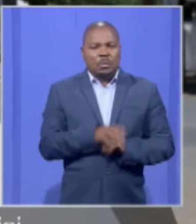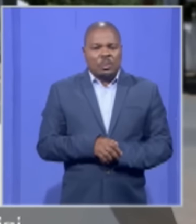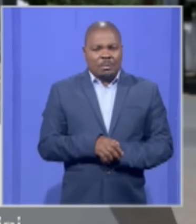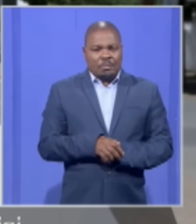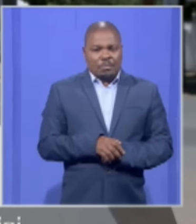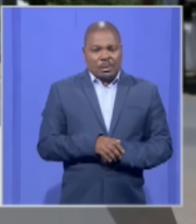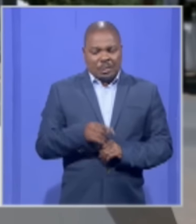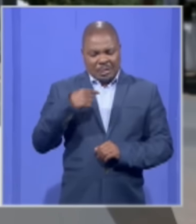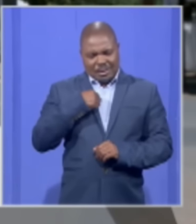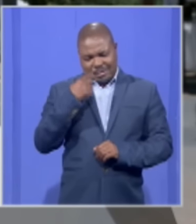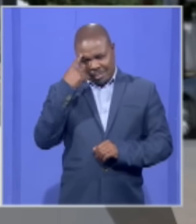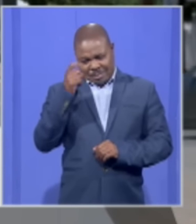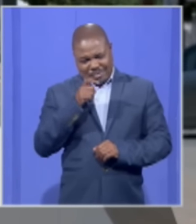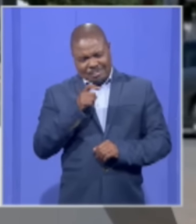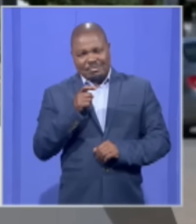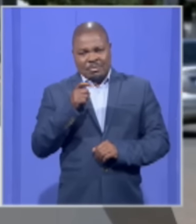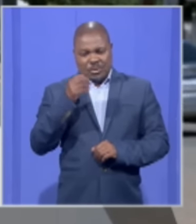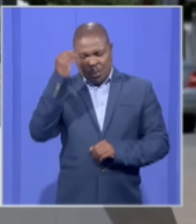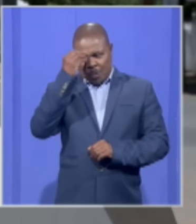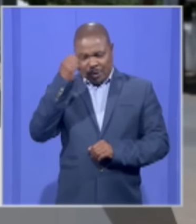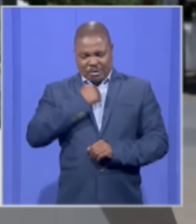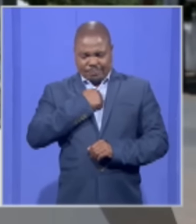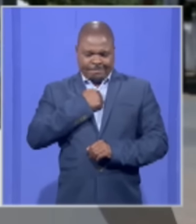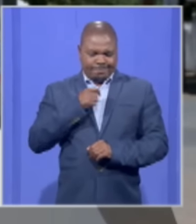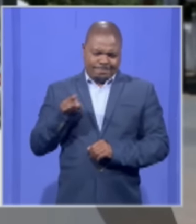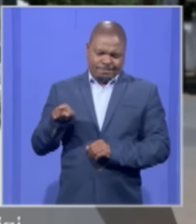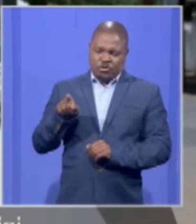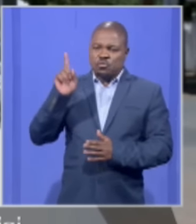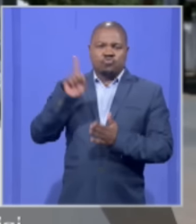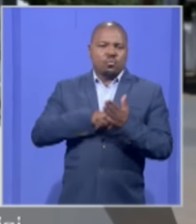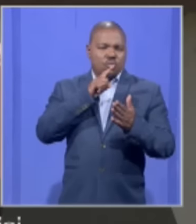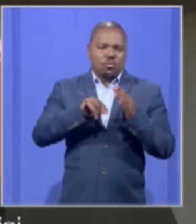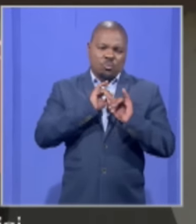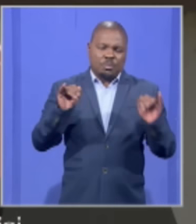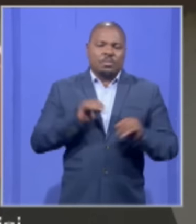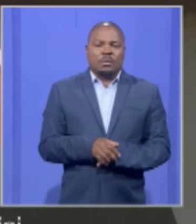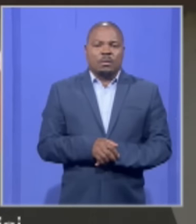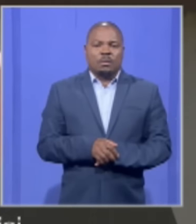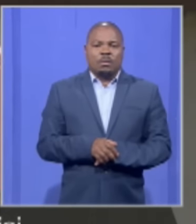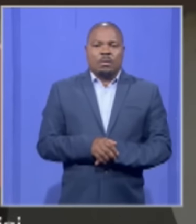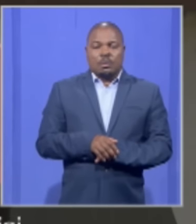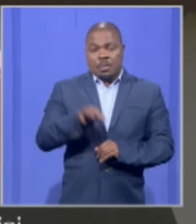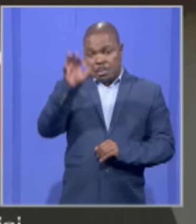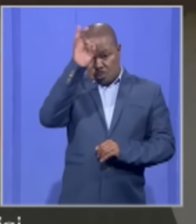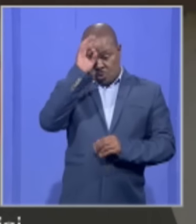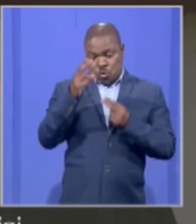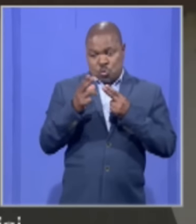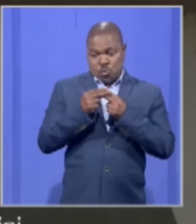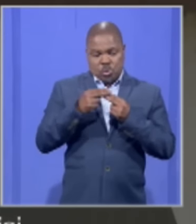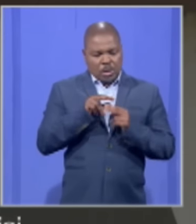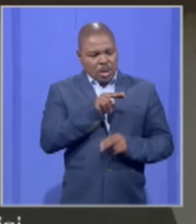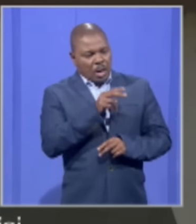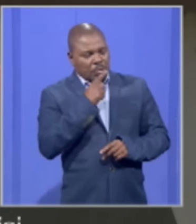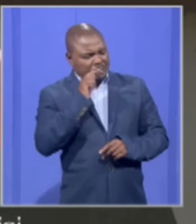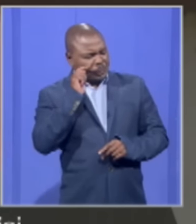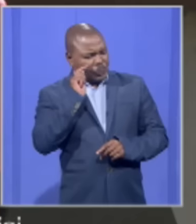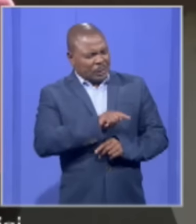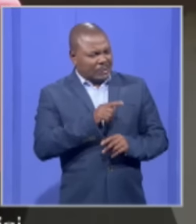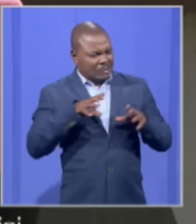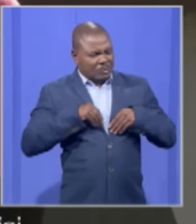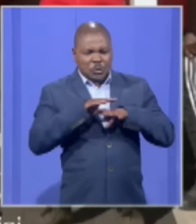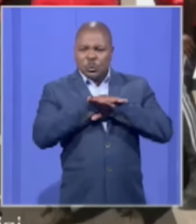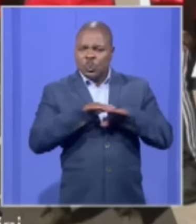my opinion that it was really wrong for that incident that happened. Diunione tsa sepolesa di tshwetse ka mathe ketsahalo ena mme